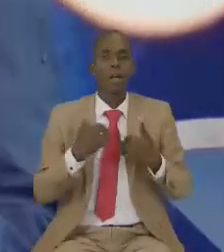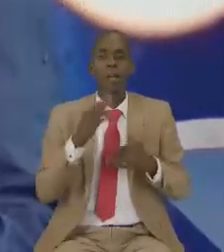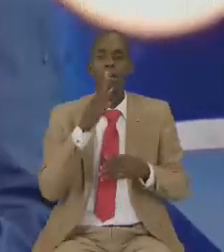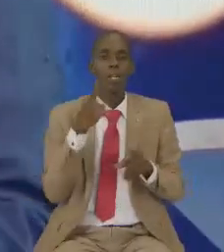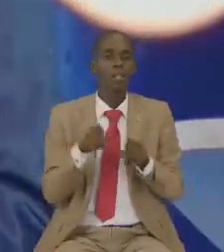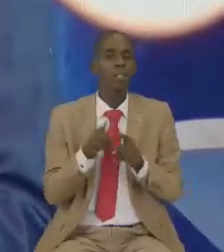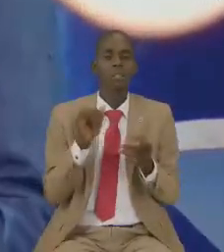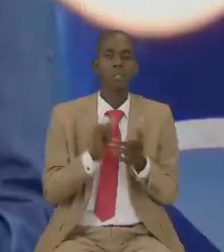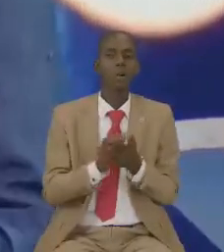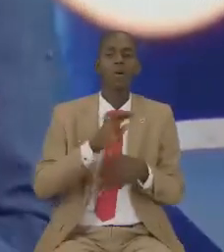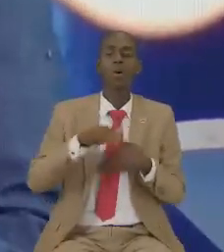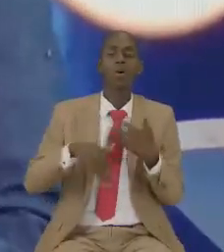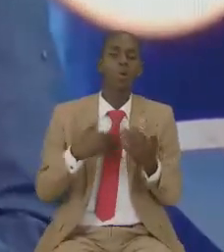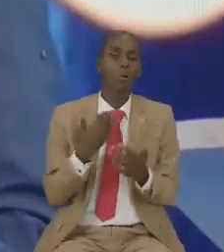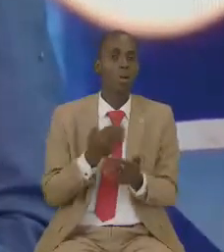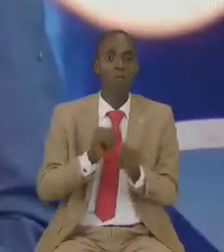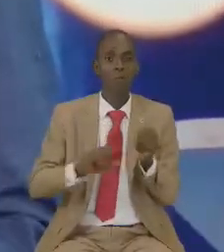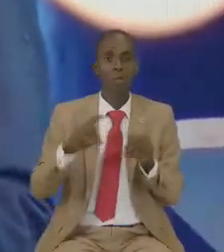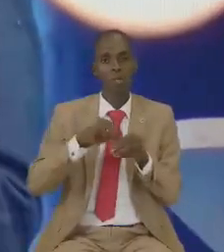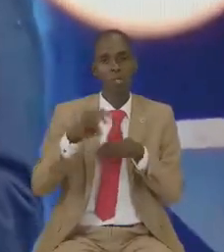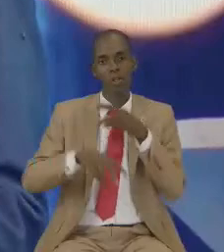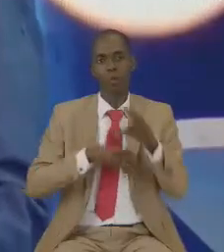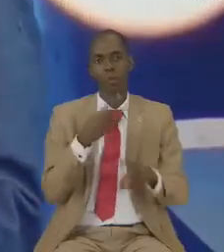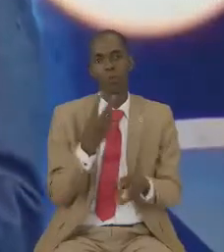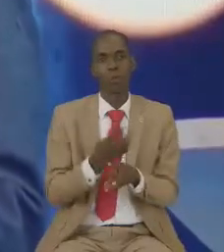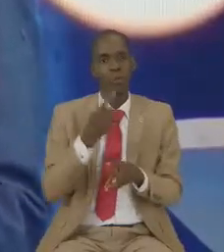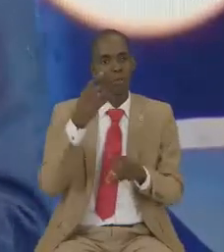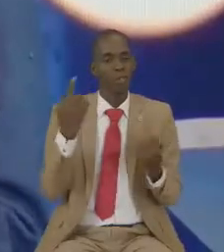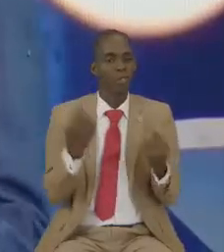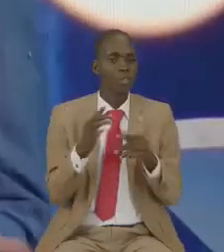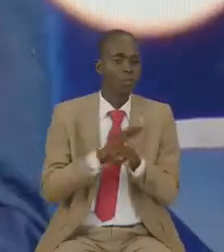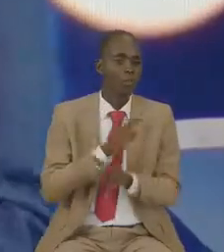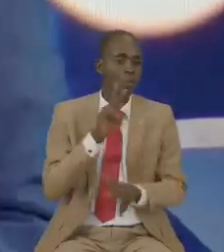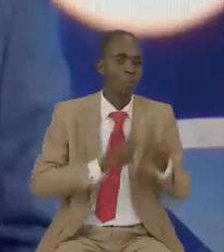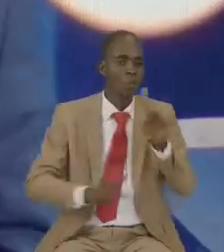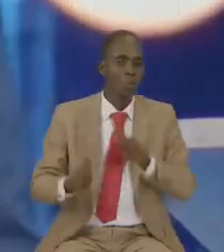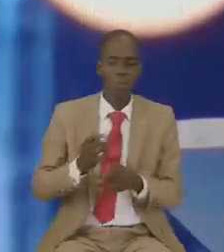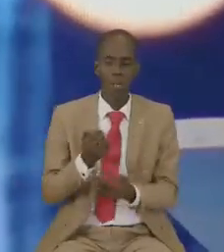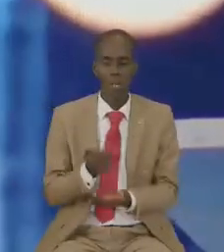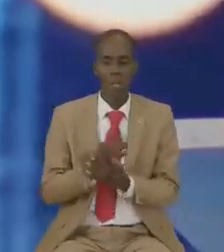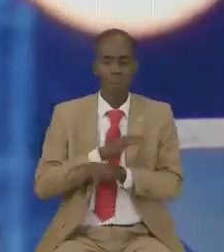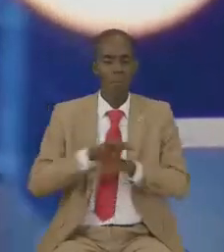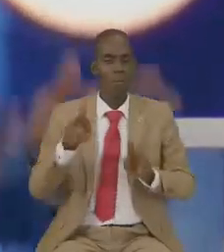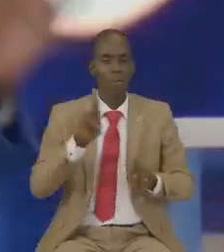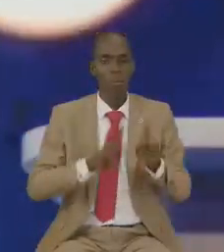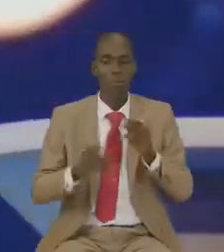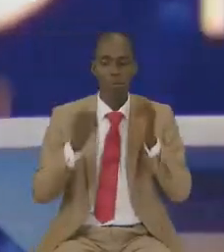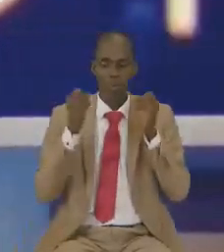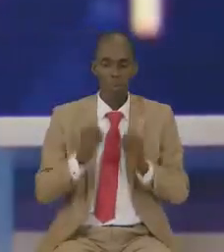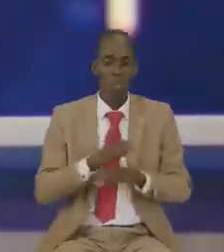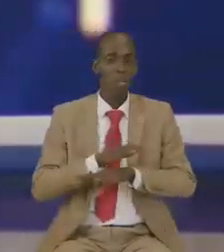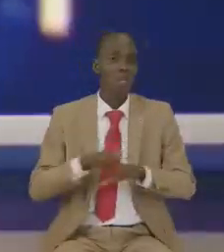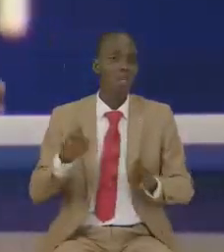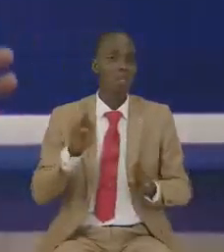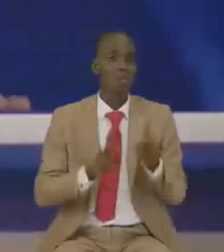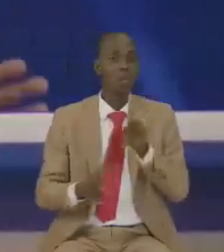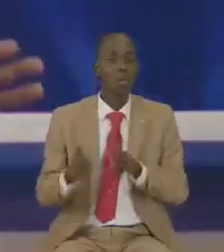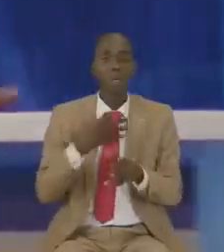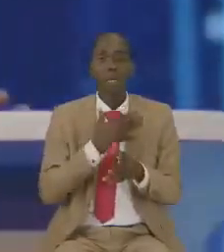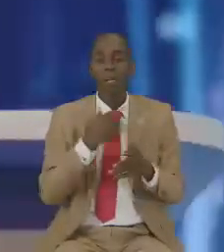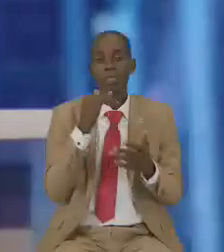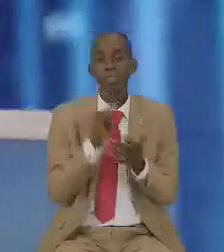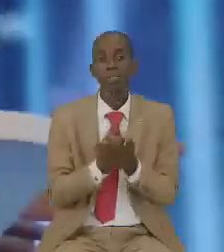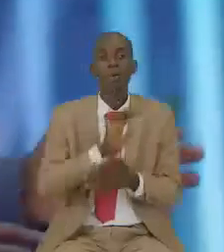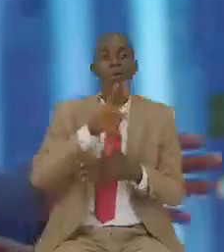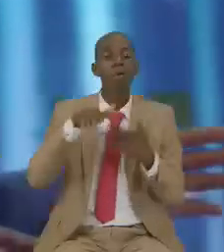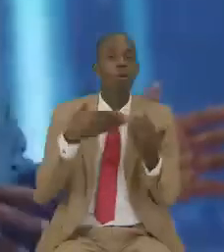over the world of sinful people, helpless people, powerless people. That's why it says, all have